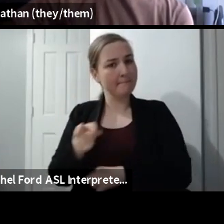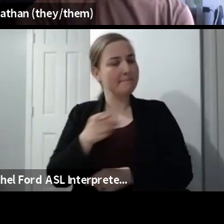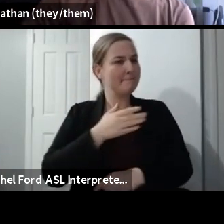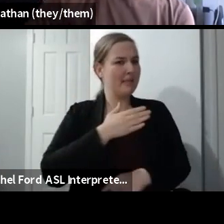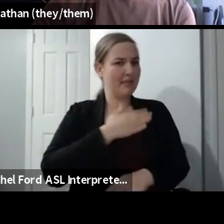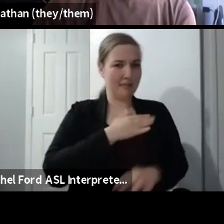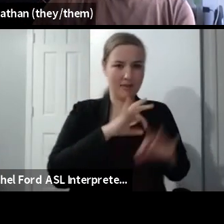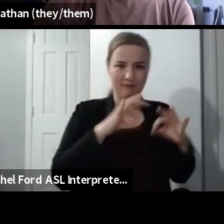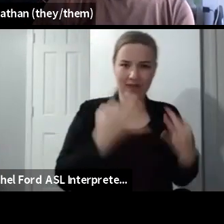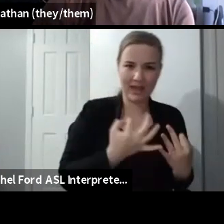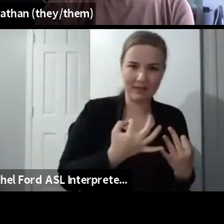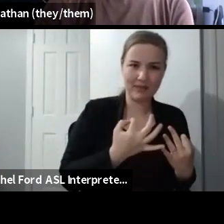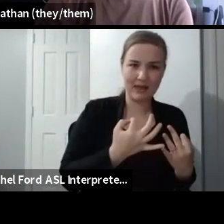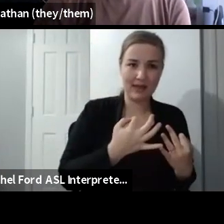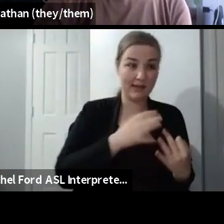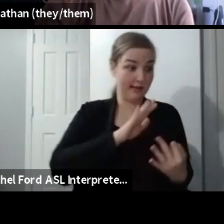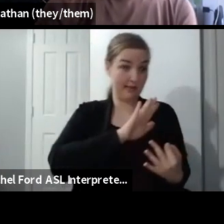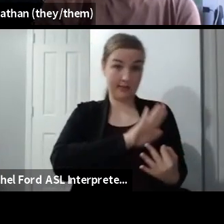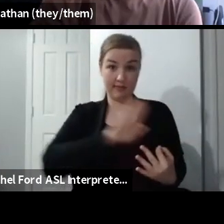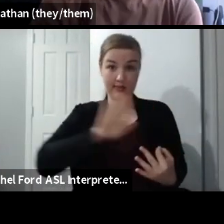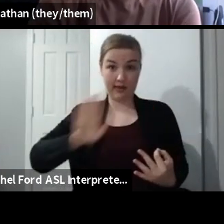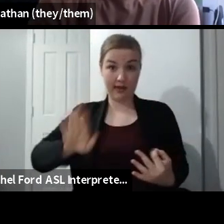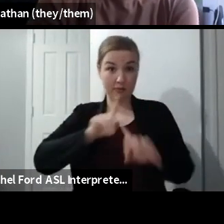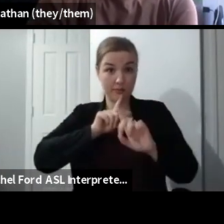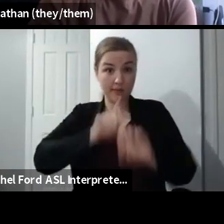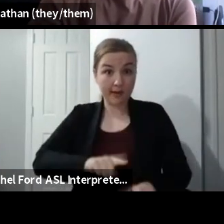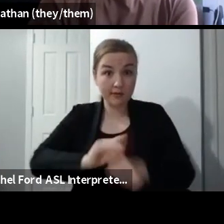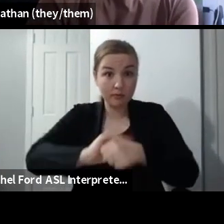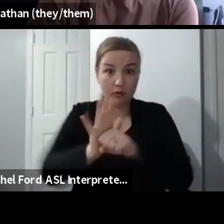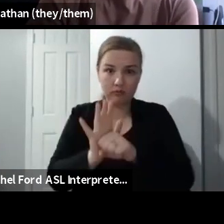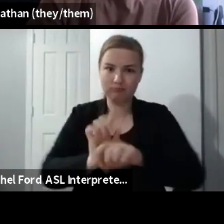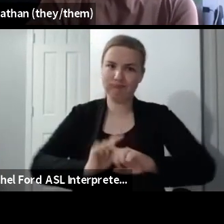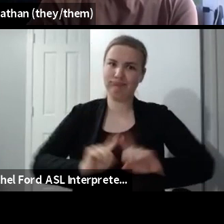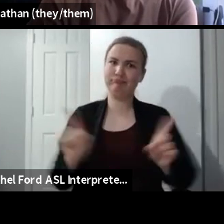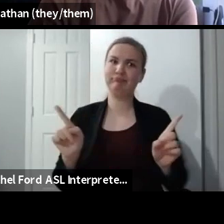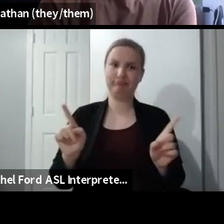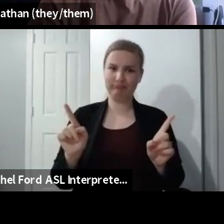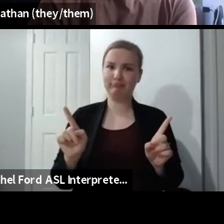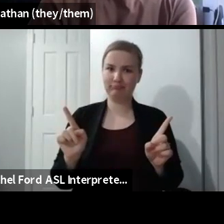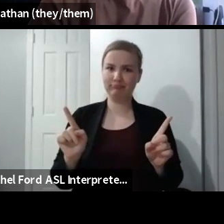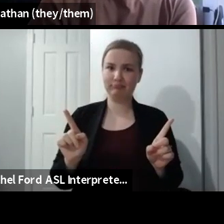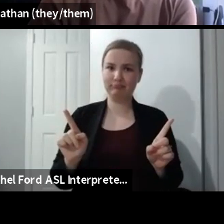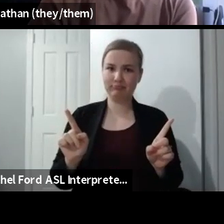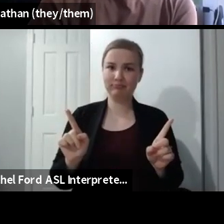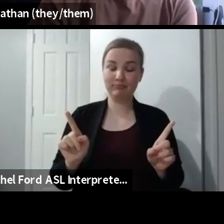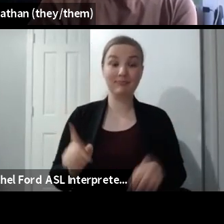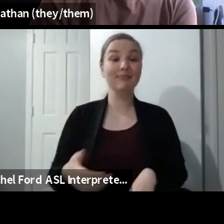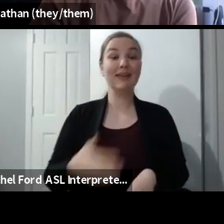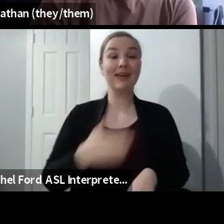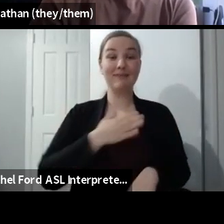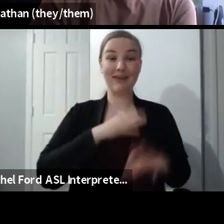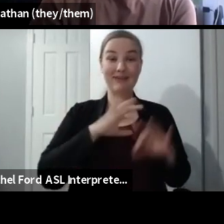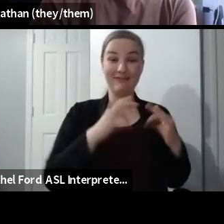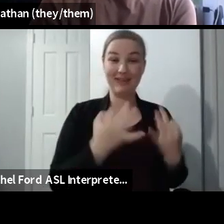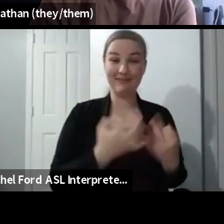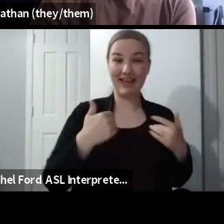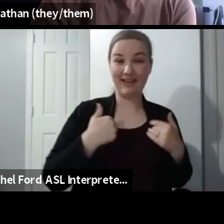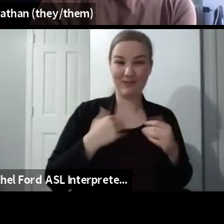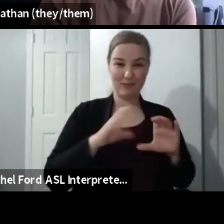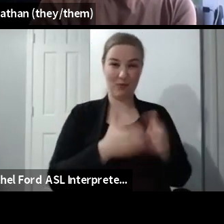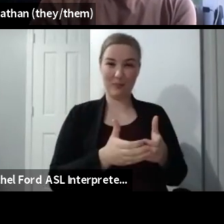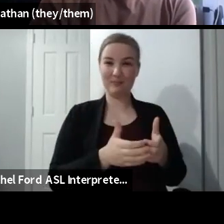emotionally dealt with the COVID situation. Like, you have no idea. I have a WhatsApp family family group,